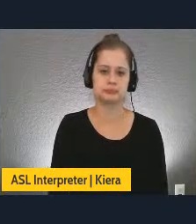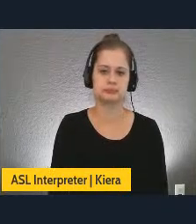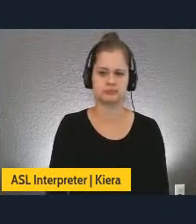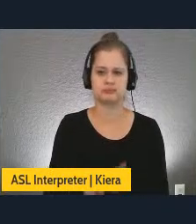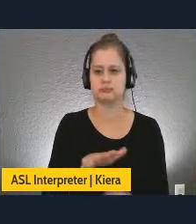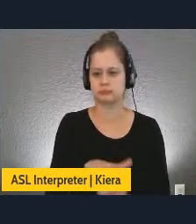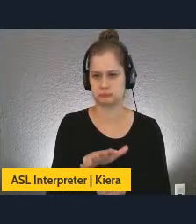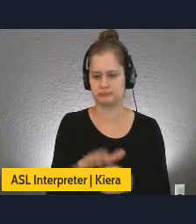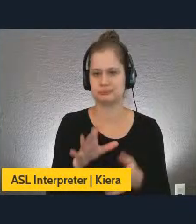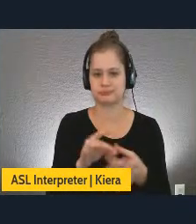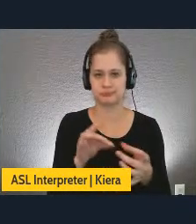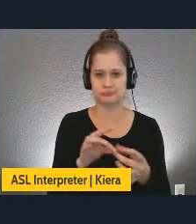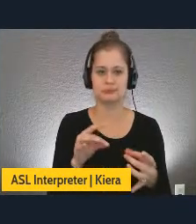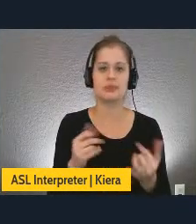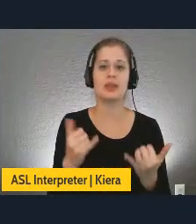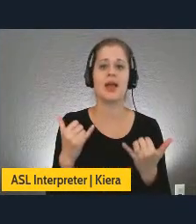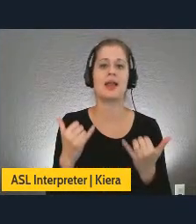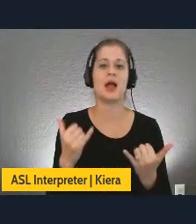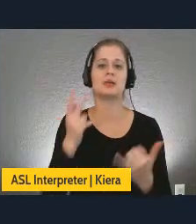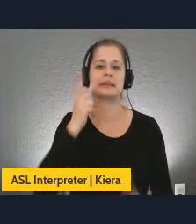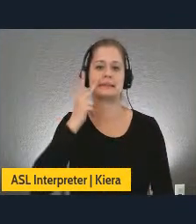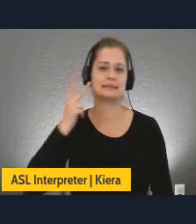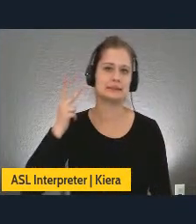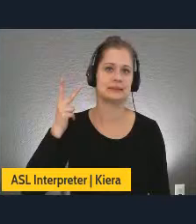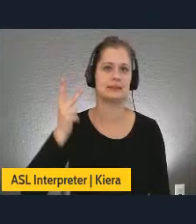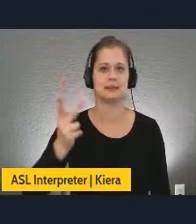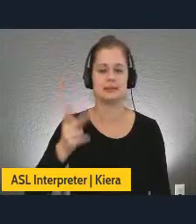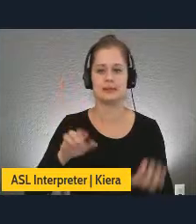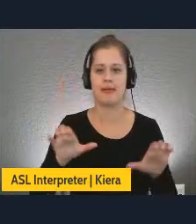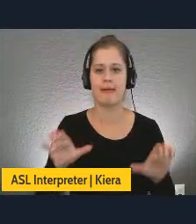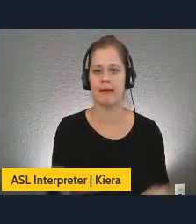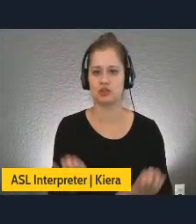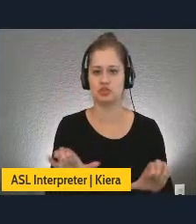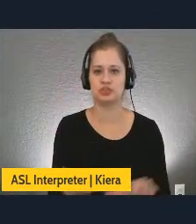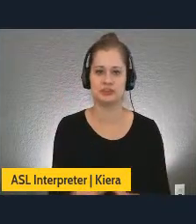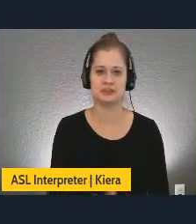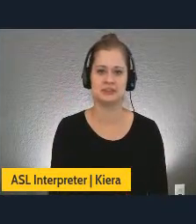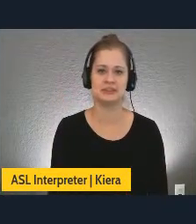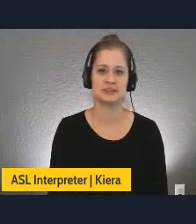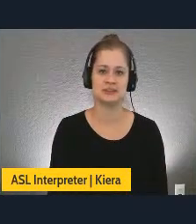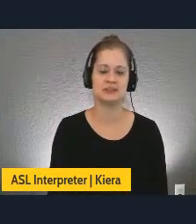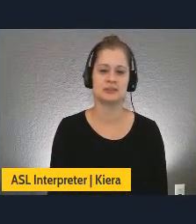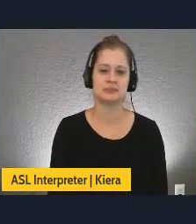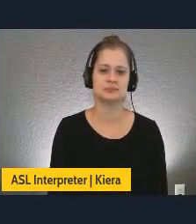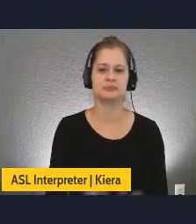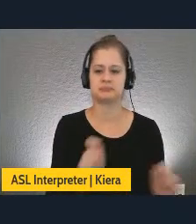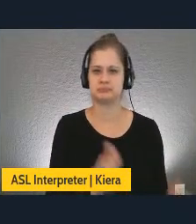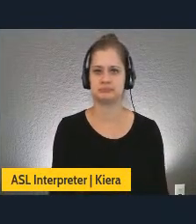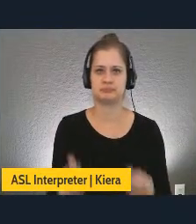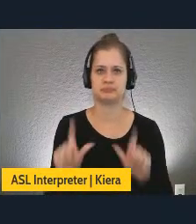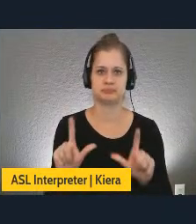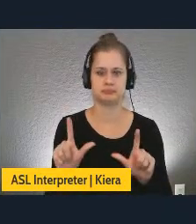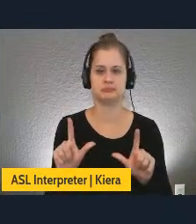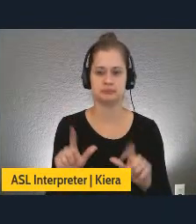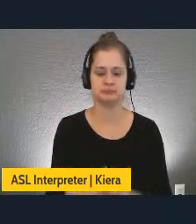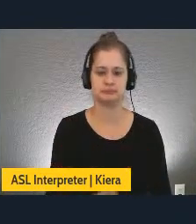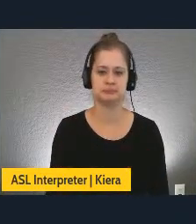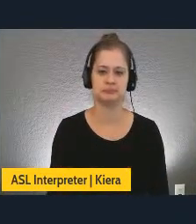talk, let's see it in action, and let me switch over to VS Code now.